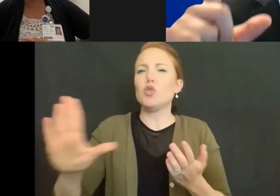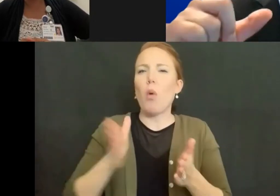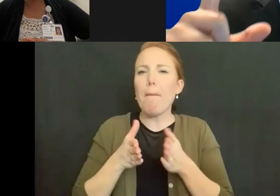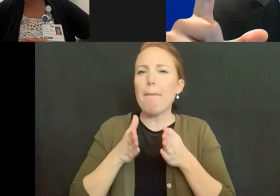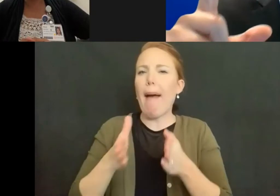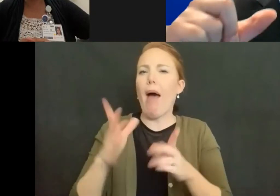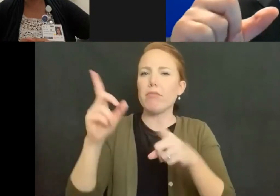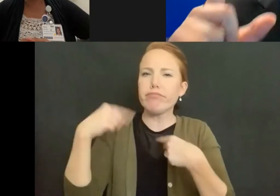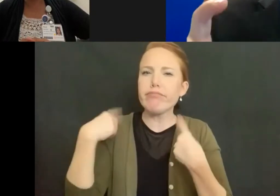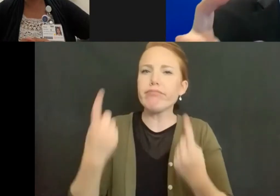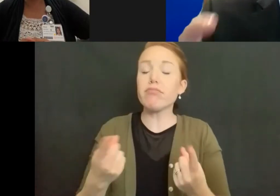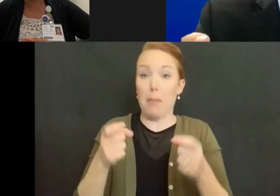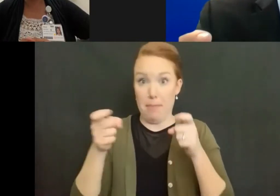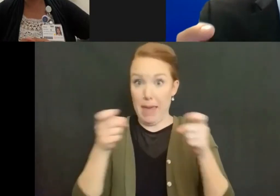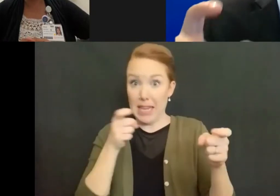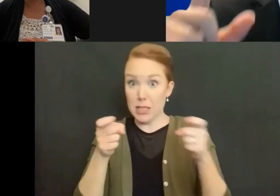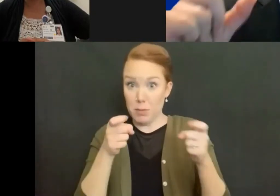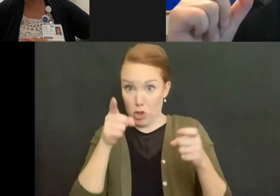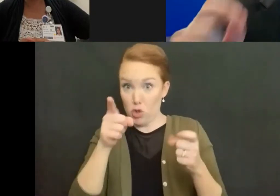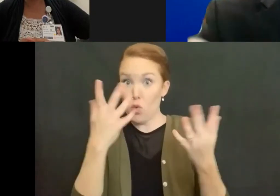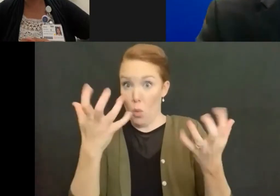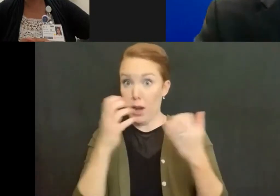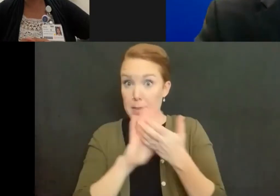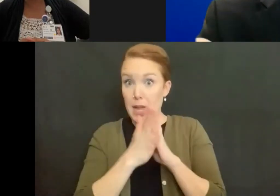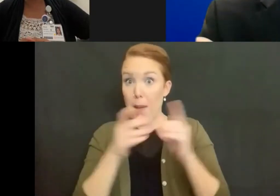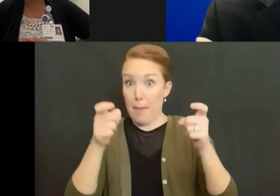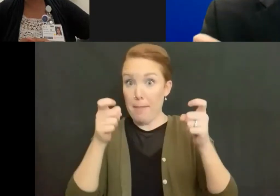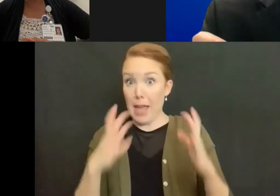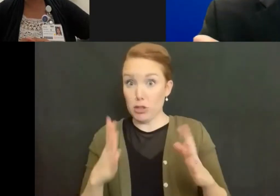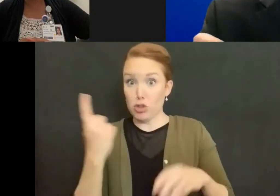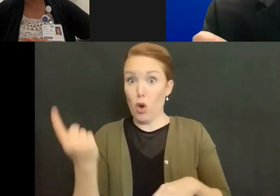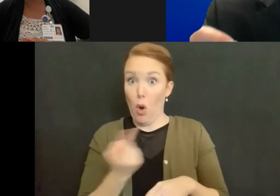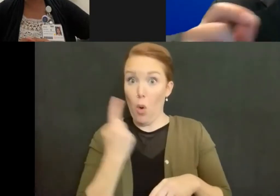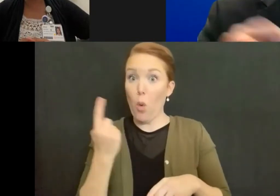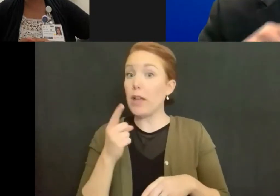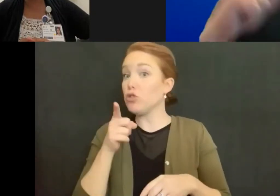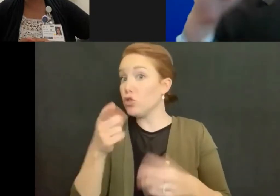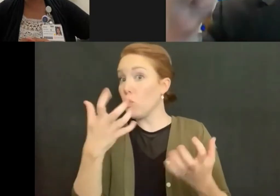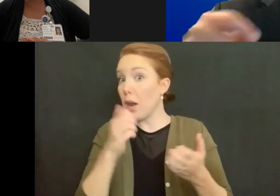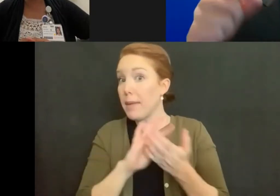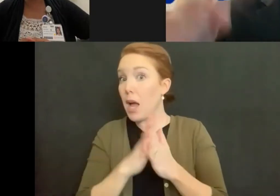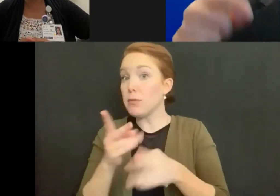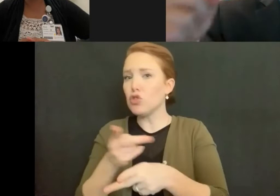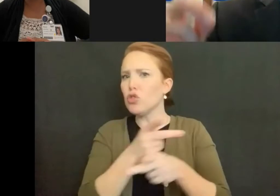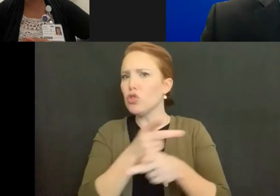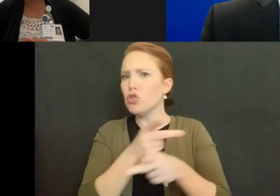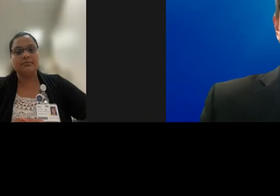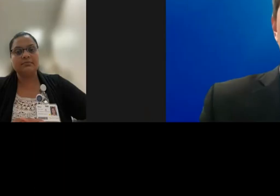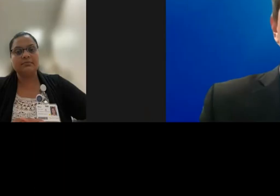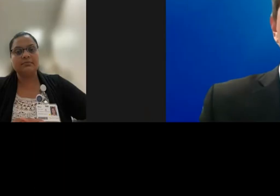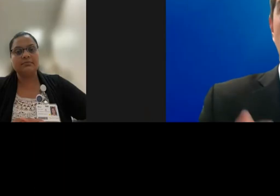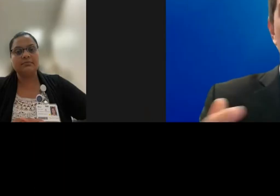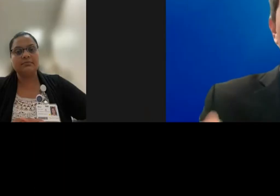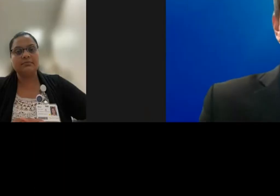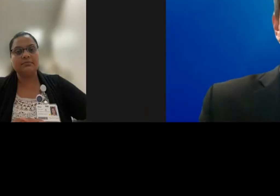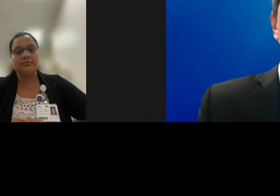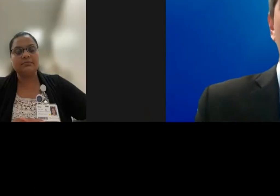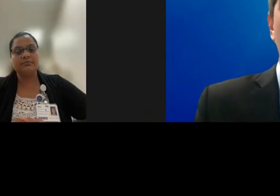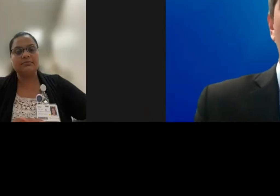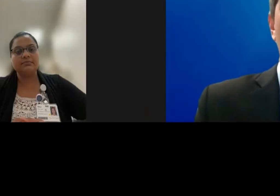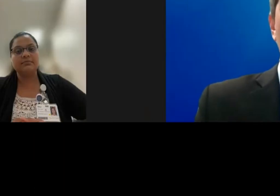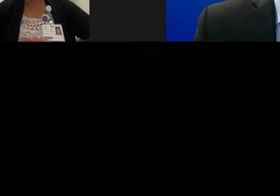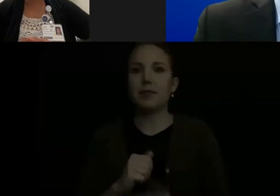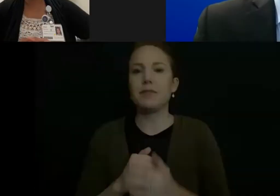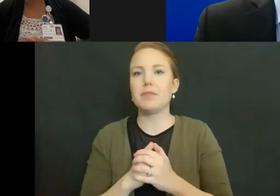Was management something that you wanted to do? Did you want to be a supervisor eventually, or did that happen just because you had